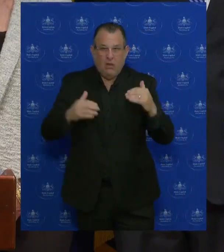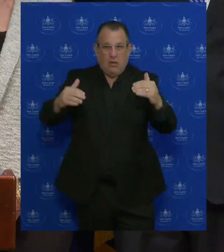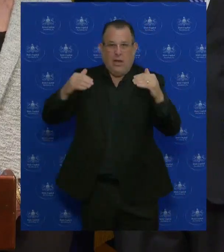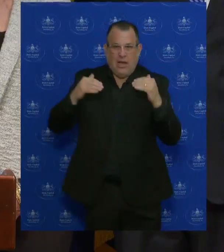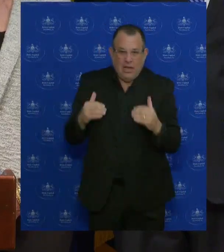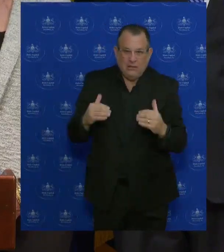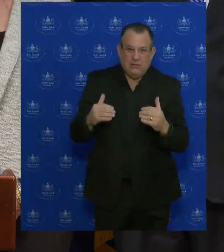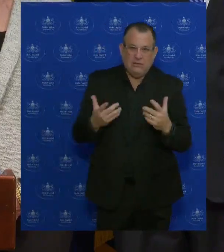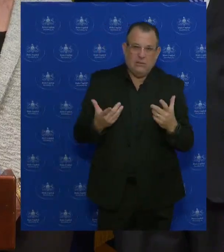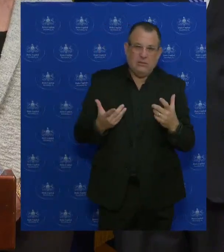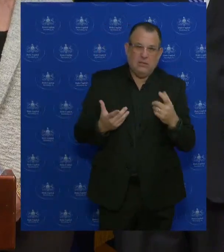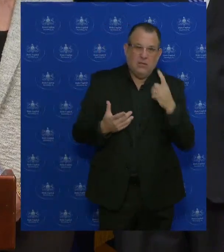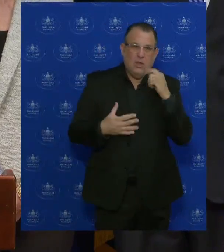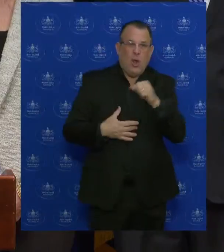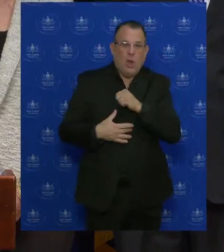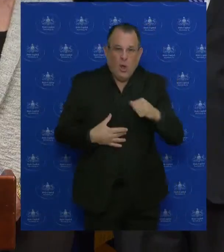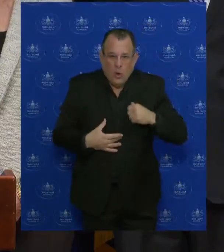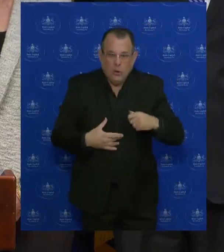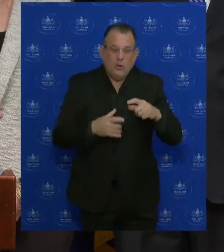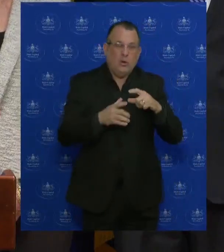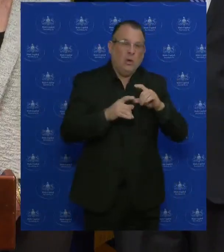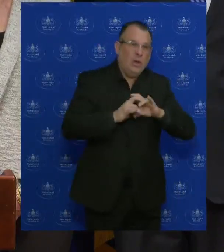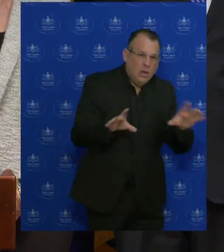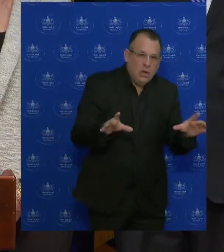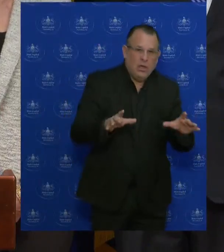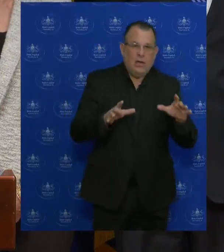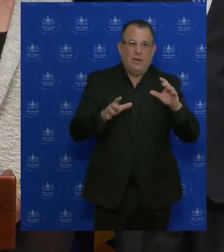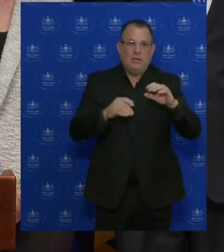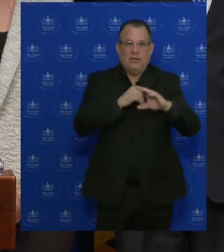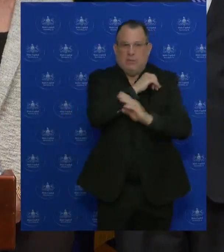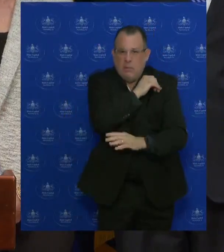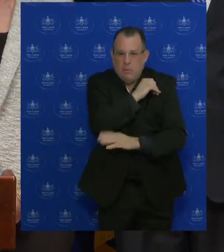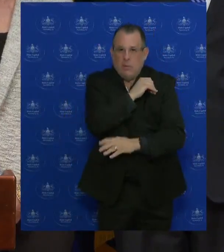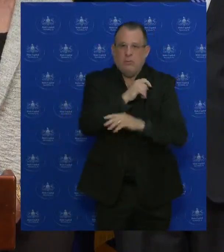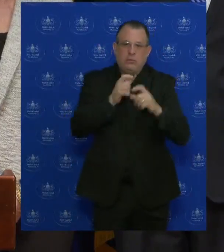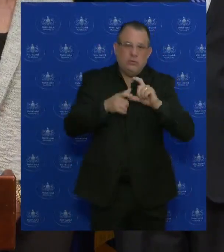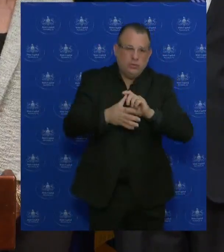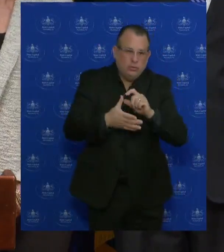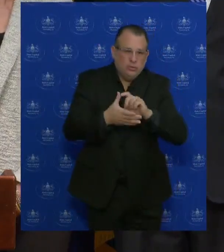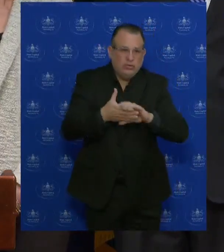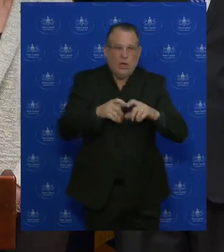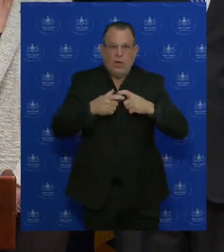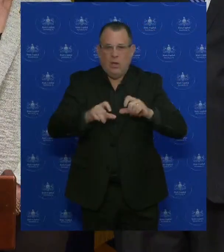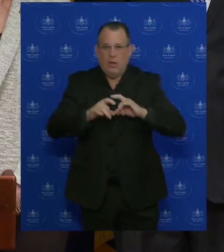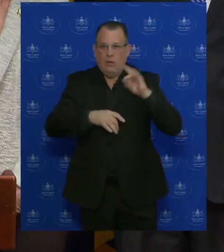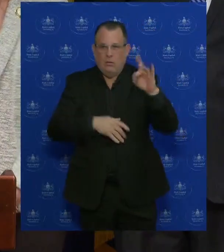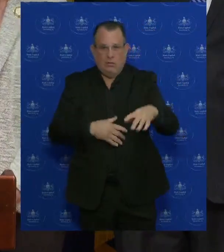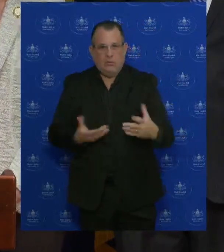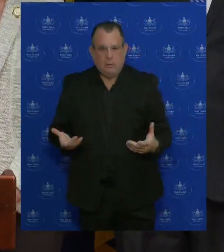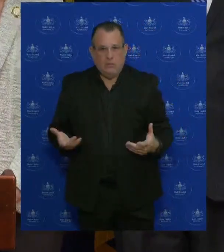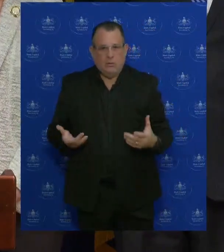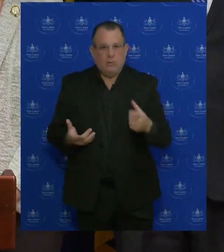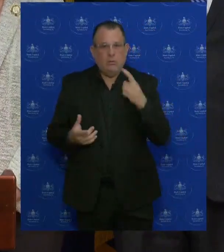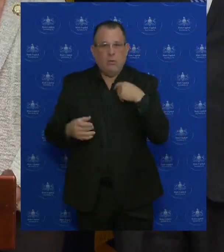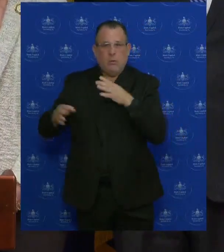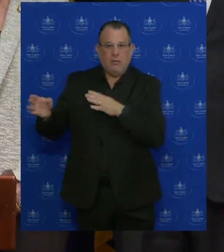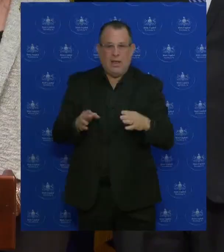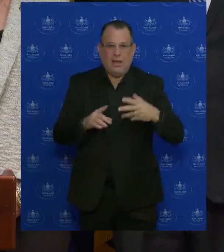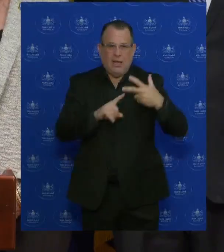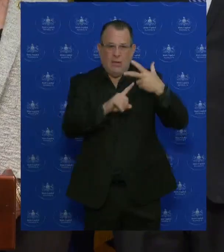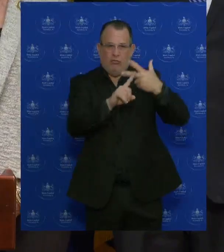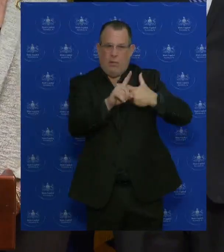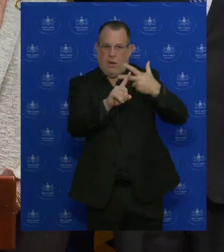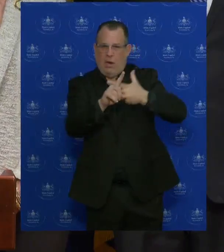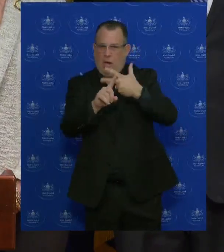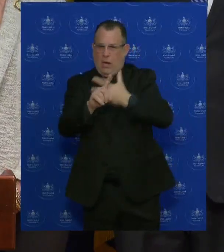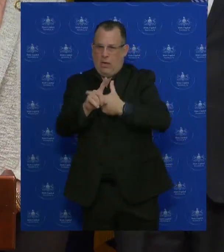to complete Pennsylvania Money Match process quarterly. And so we have here, this says the goal is $10 million. It's